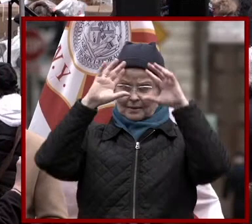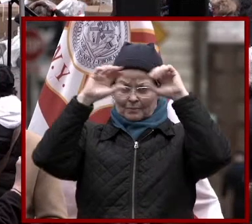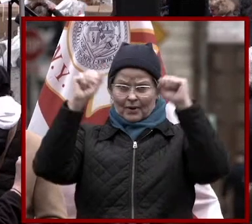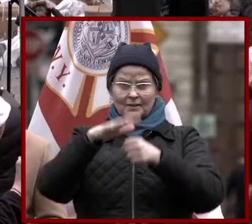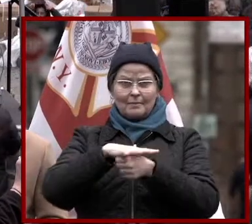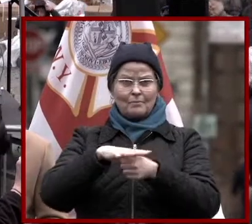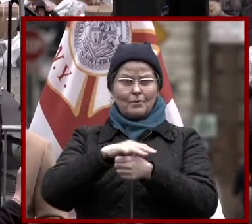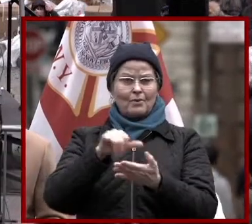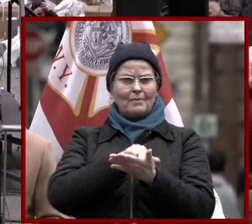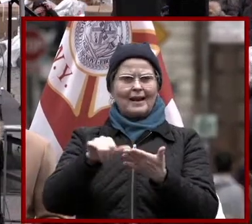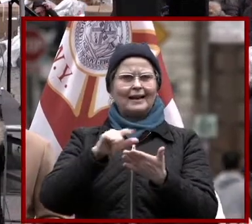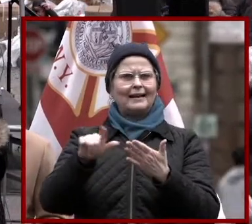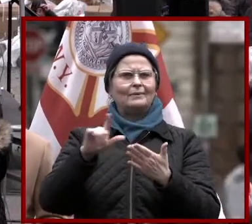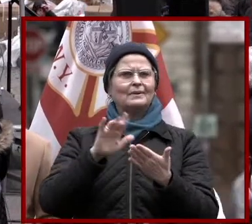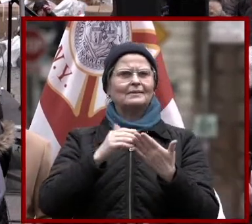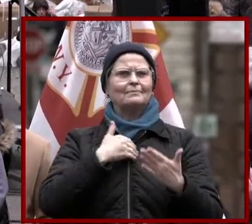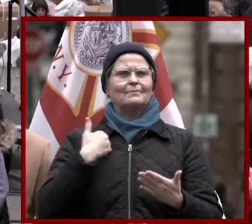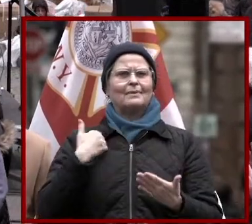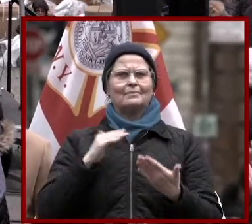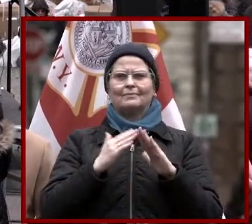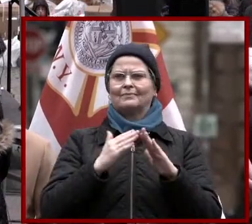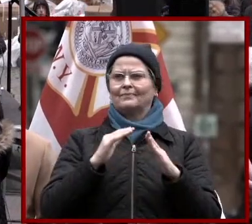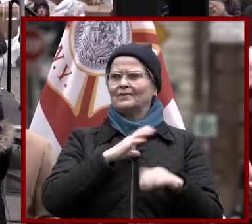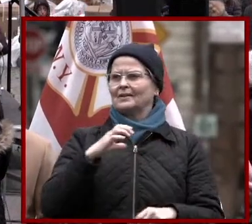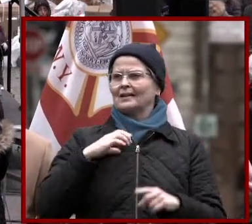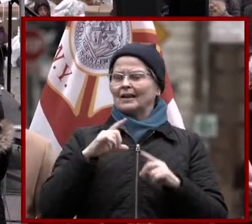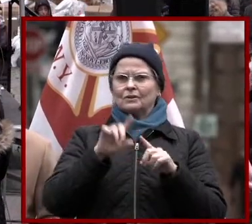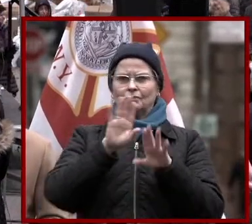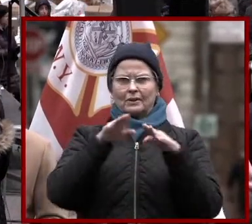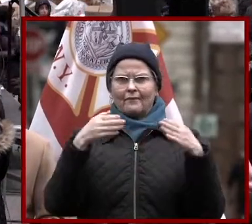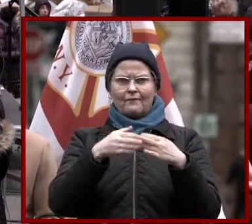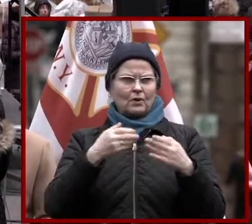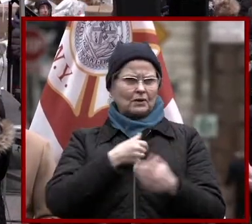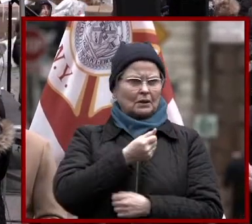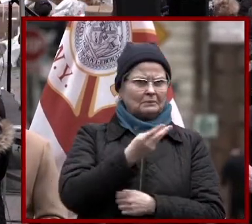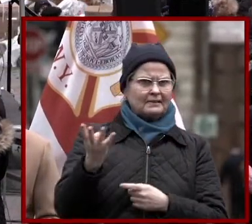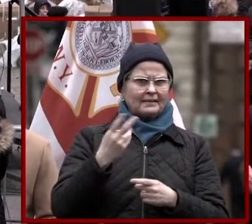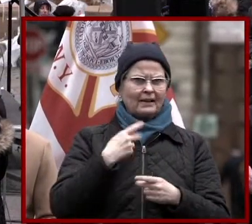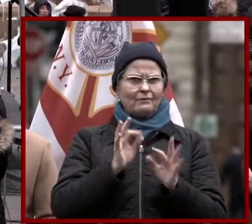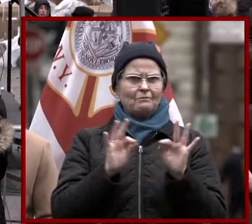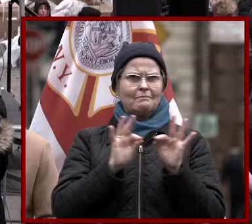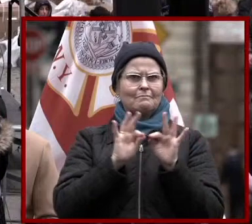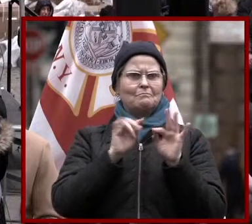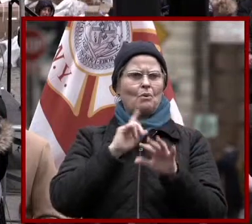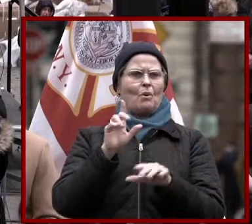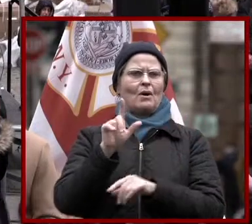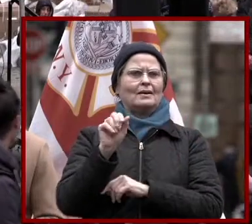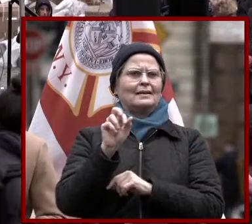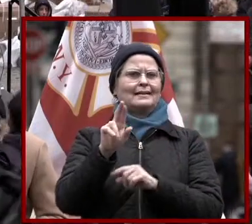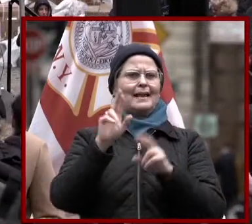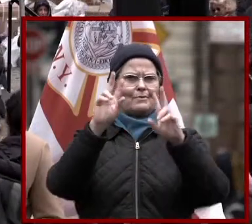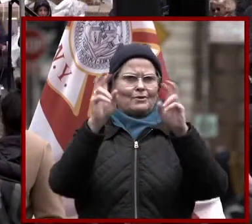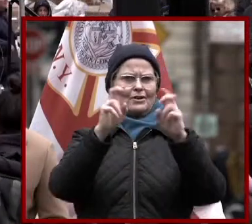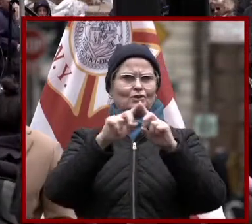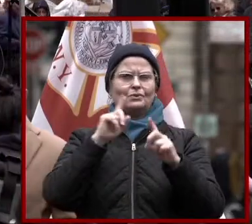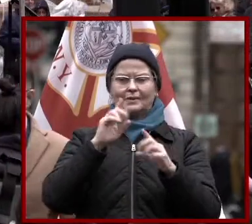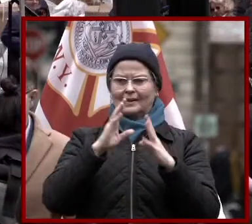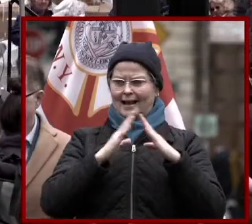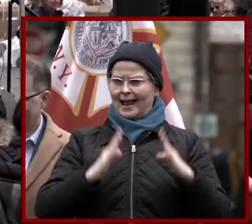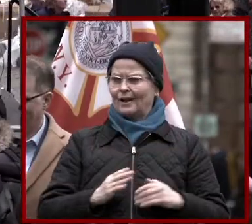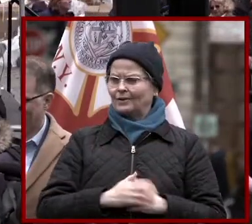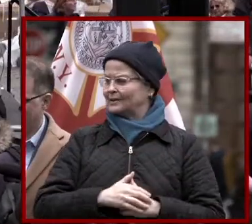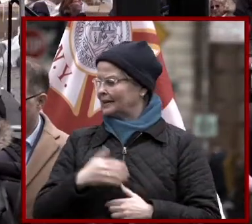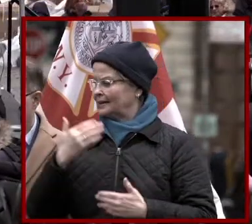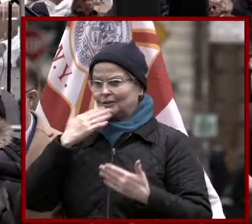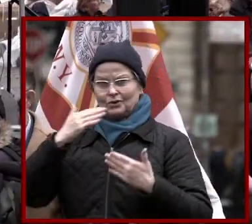focused on tenants' rights, public health, and school equity, public transportation, parks, and housing. Please welcome borough